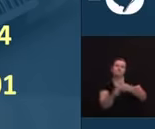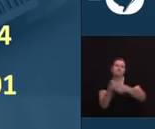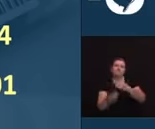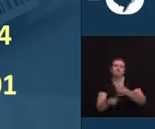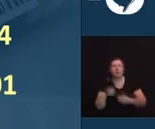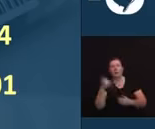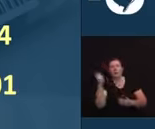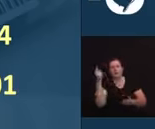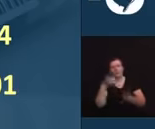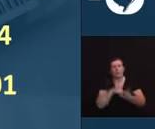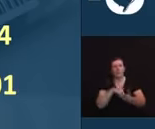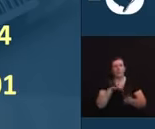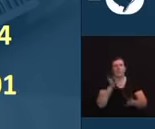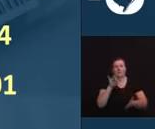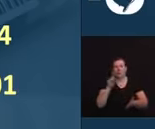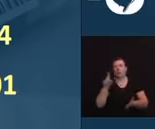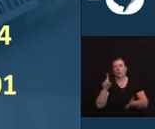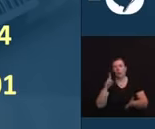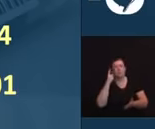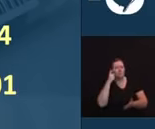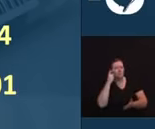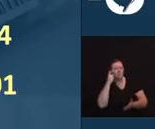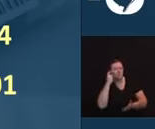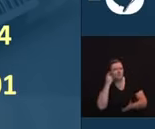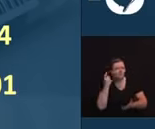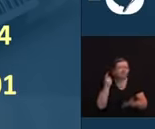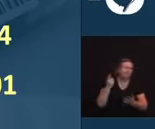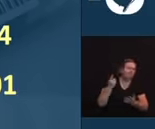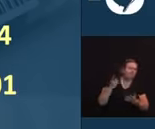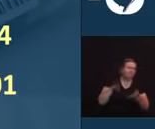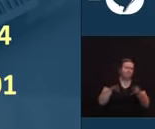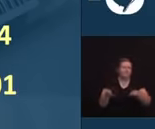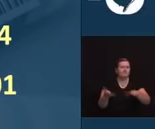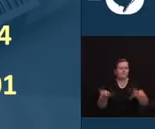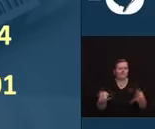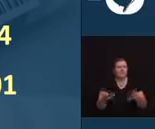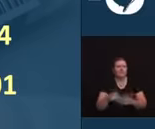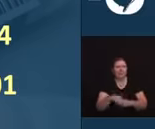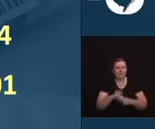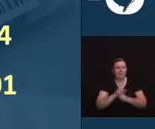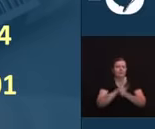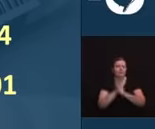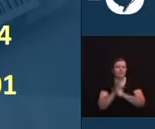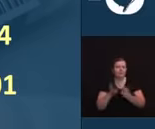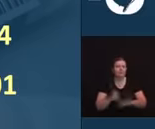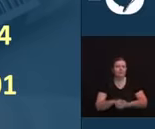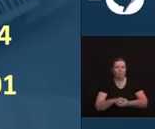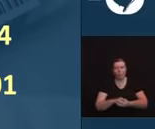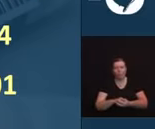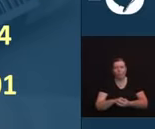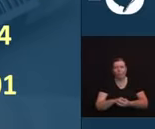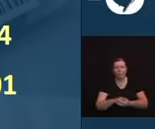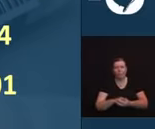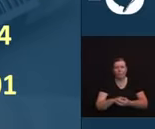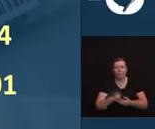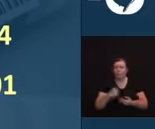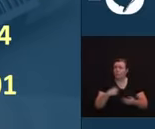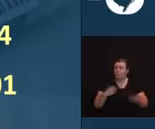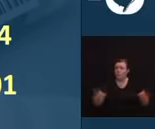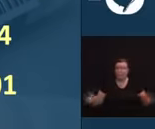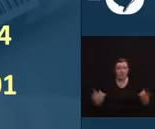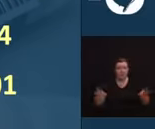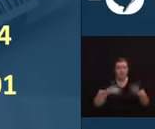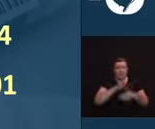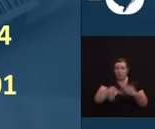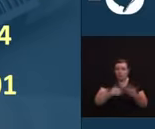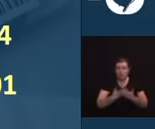1,801 are probable deaths. So please, I urge you, we all do, let's all go back, get back in the game